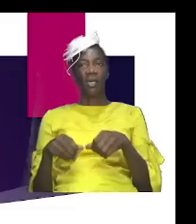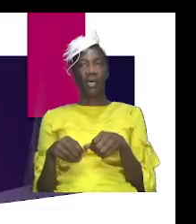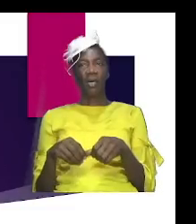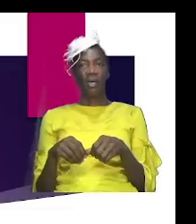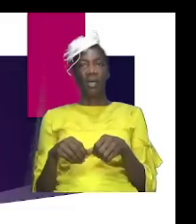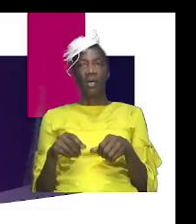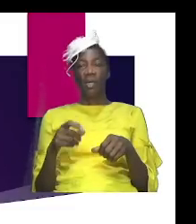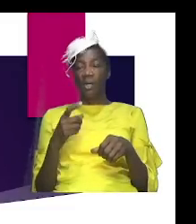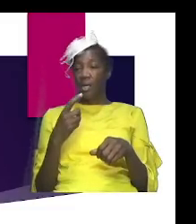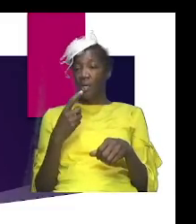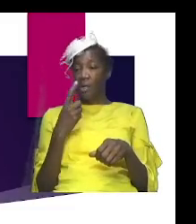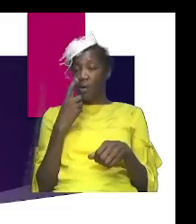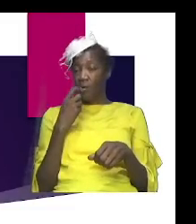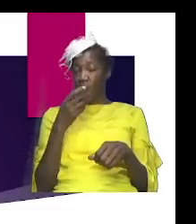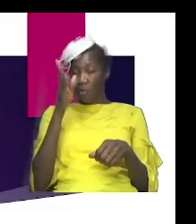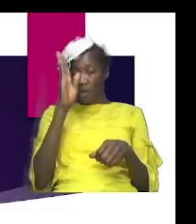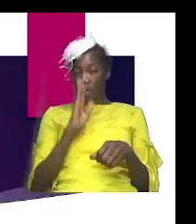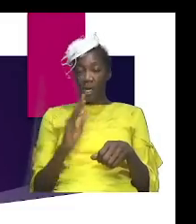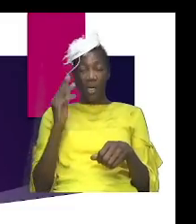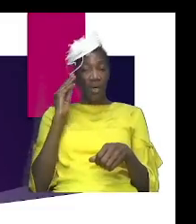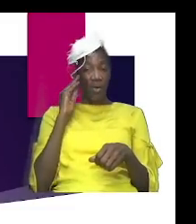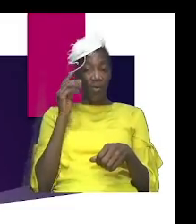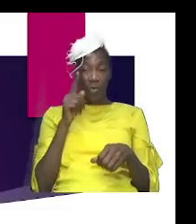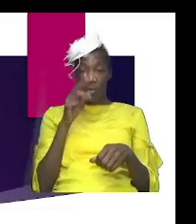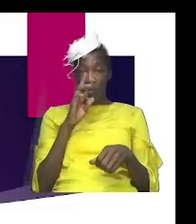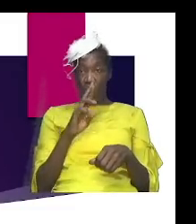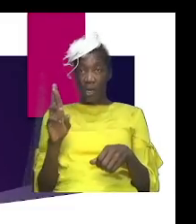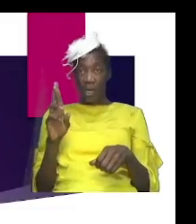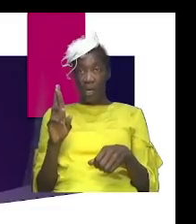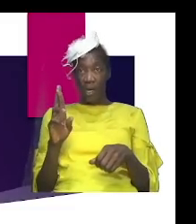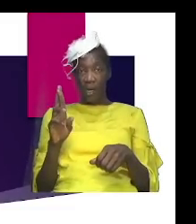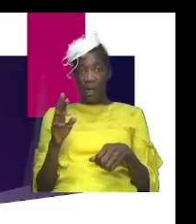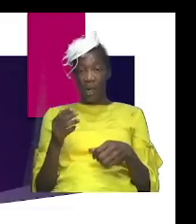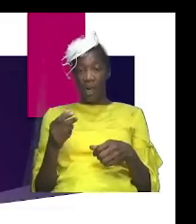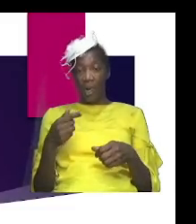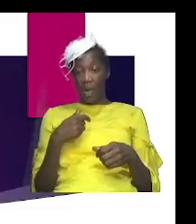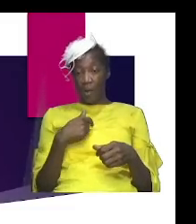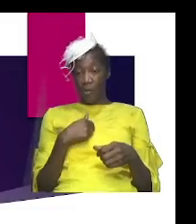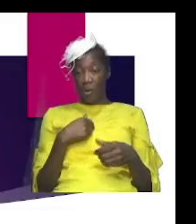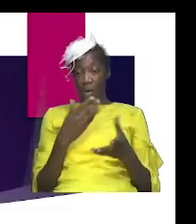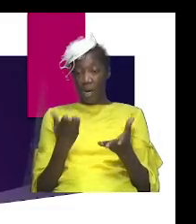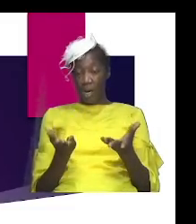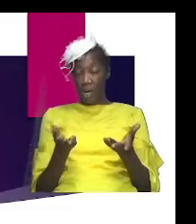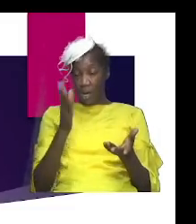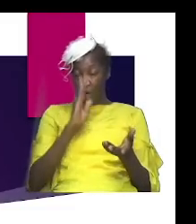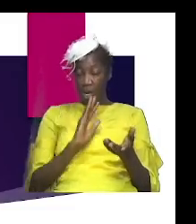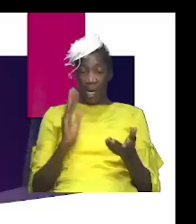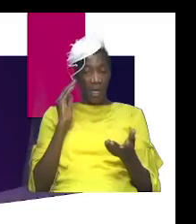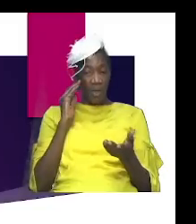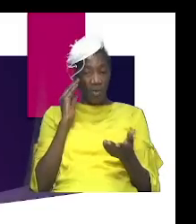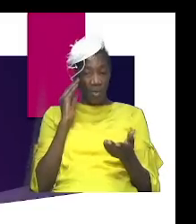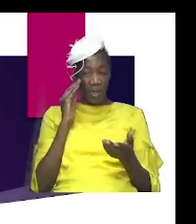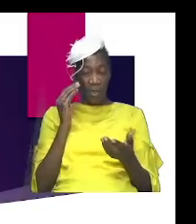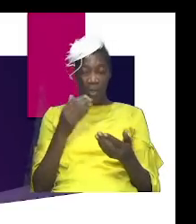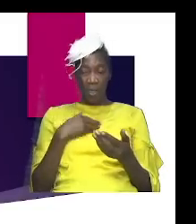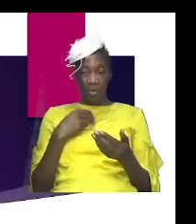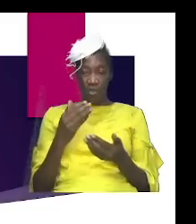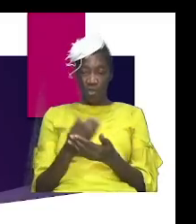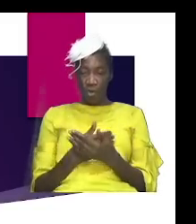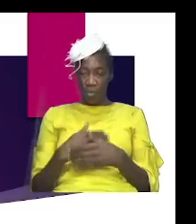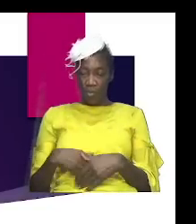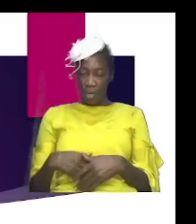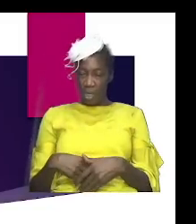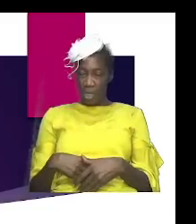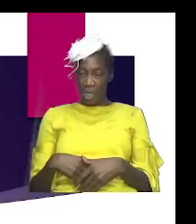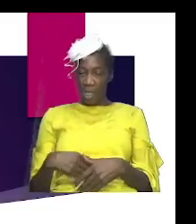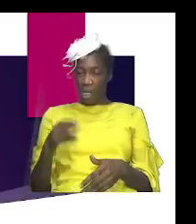is who God knows you are. And that's what I want. I want God to know me to be somebody that is genuine. And if I am not, God